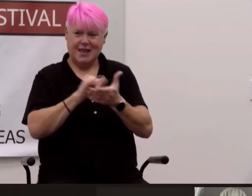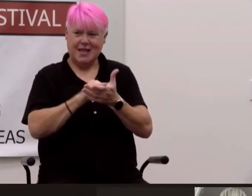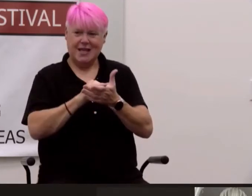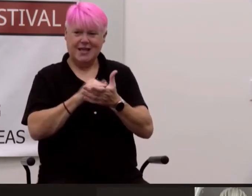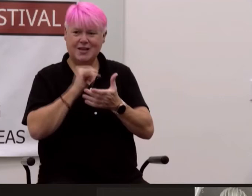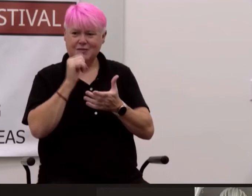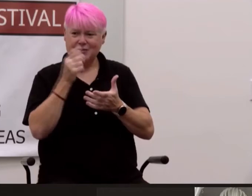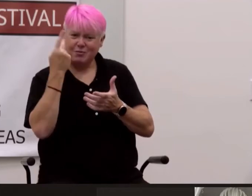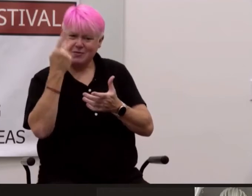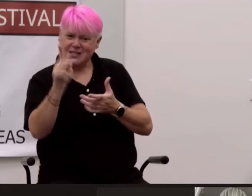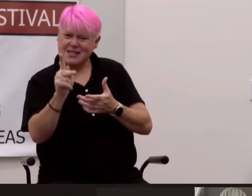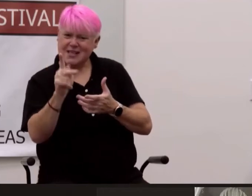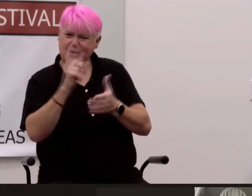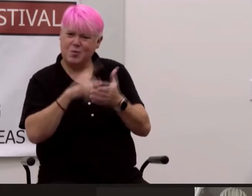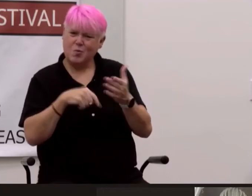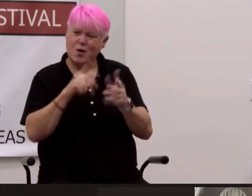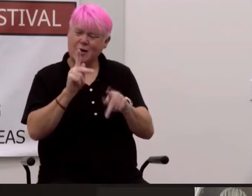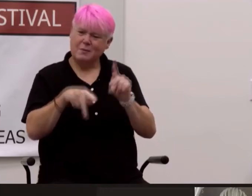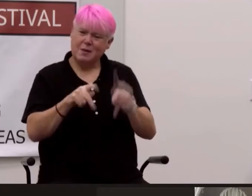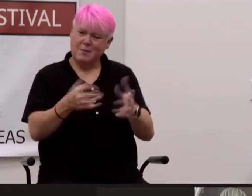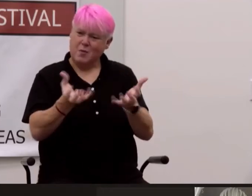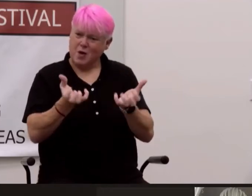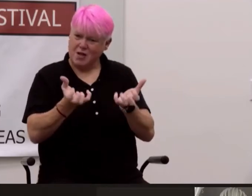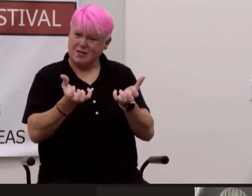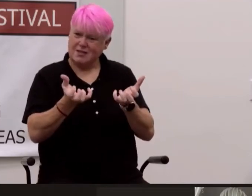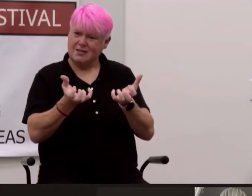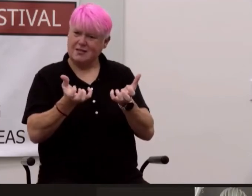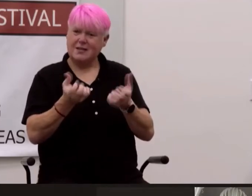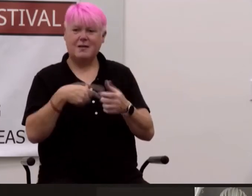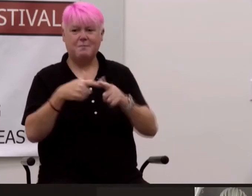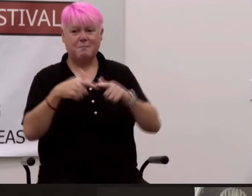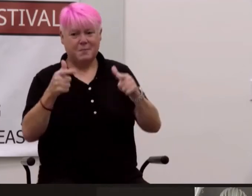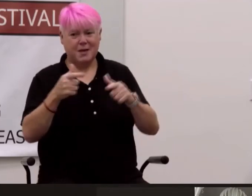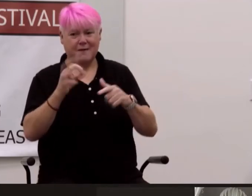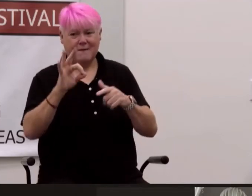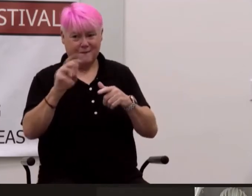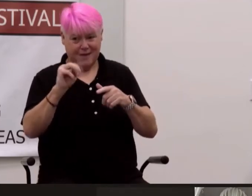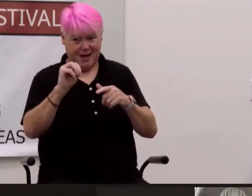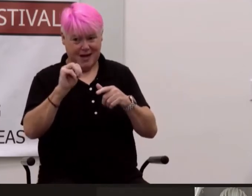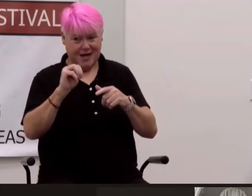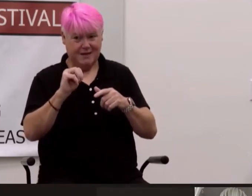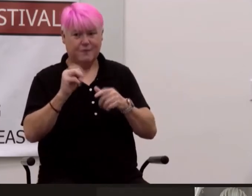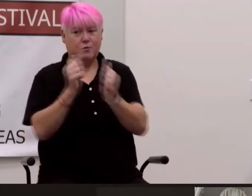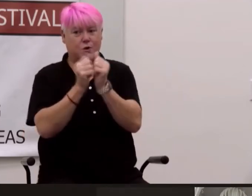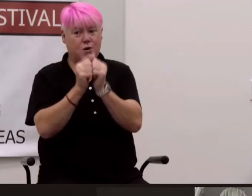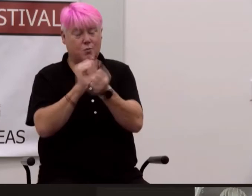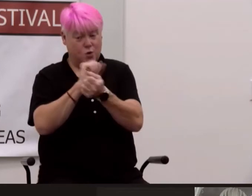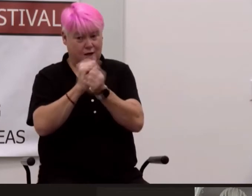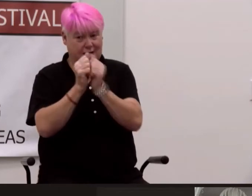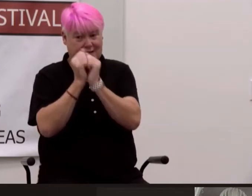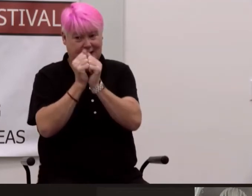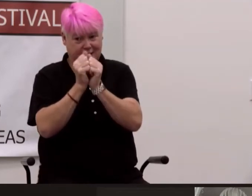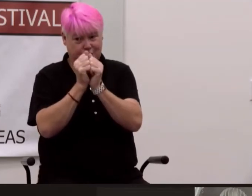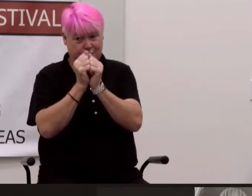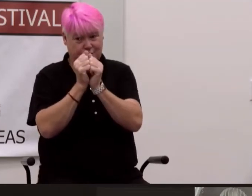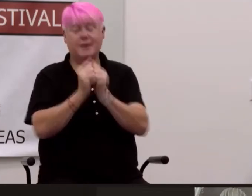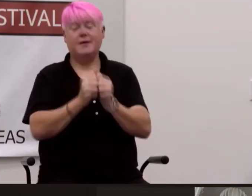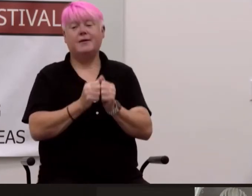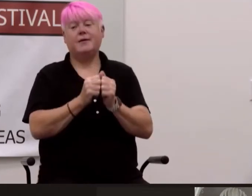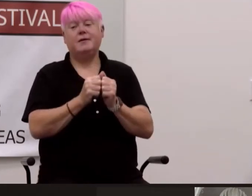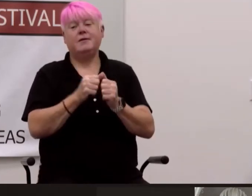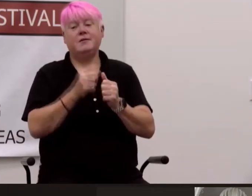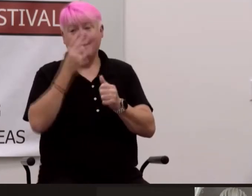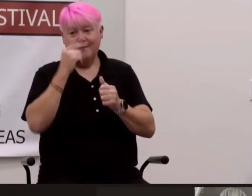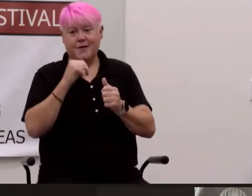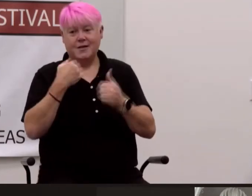it. And I'm a big fan of collaboration, and I know you are too. And it's so fun